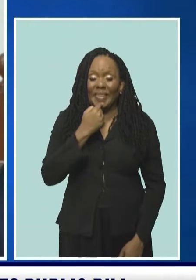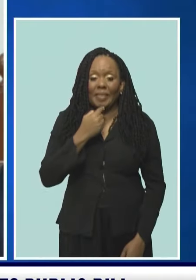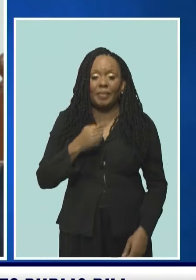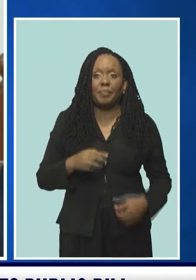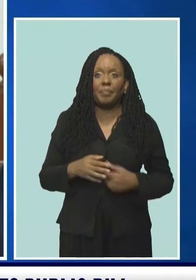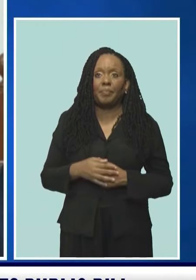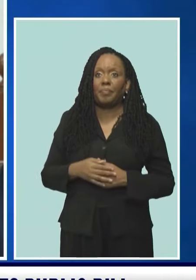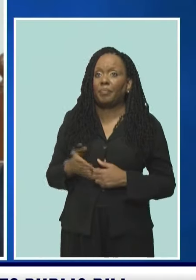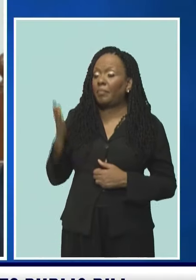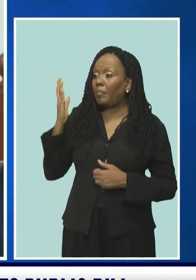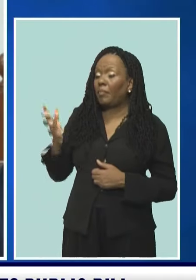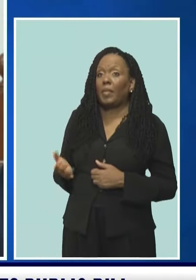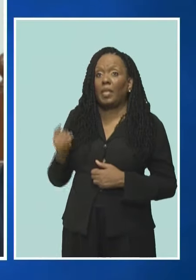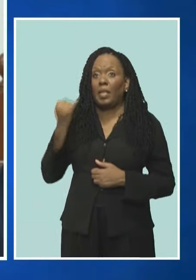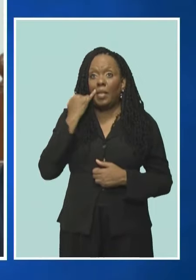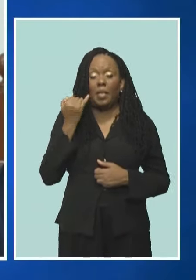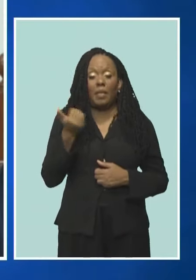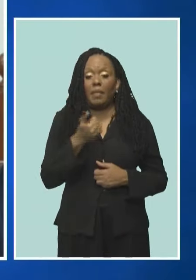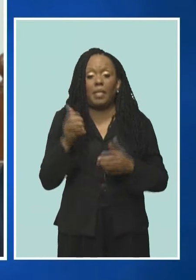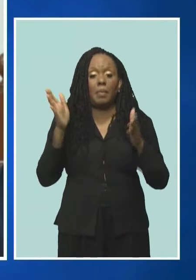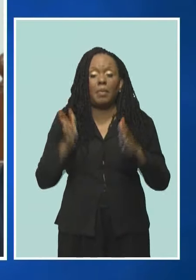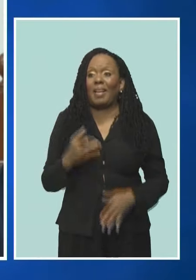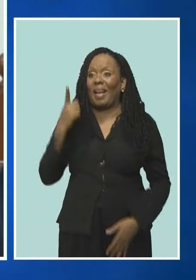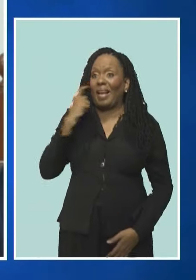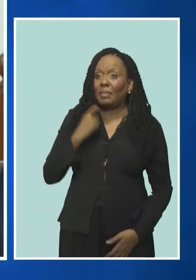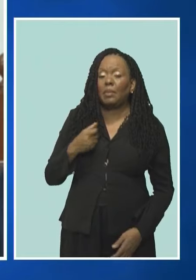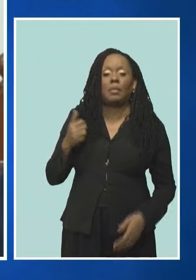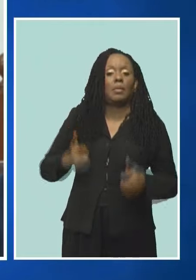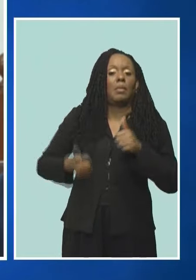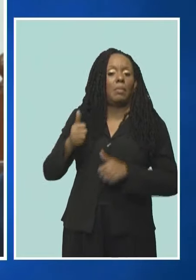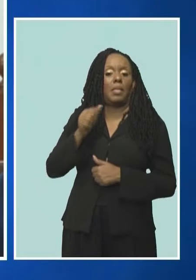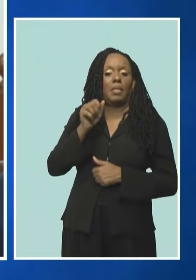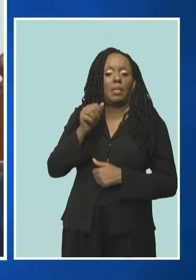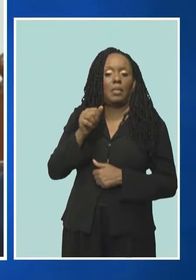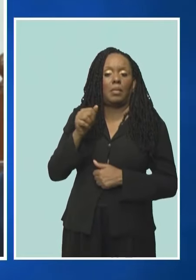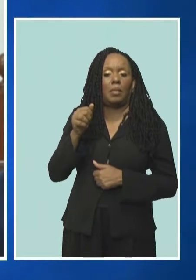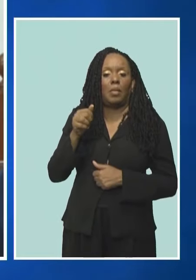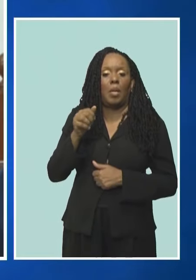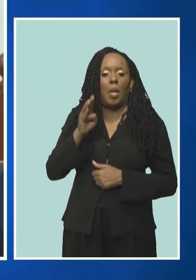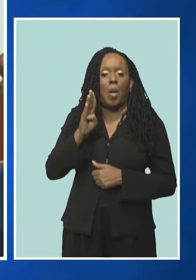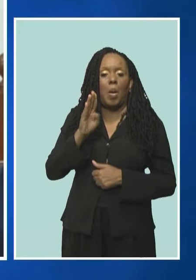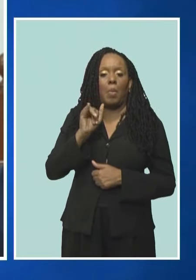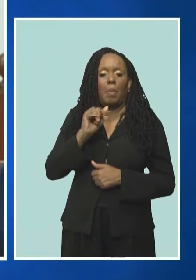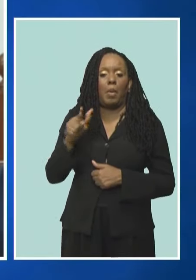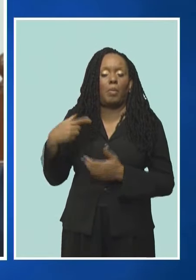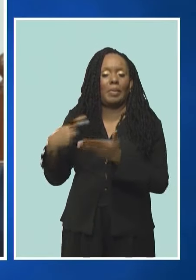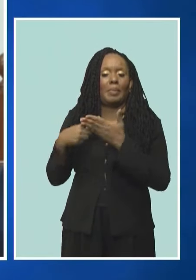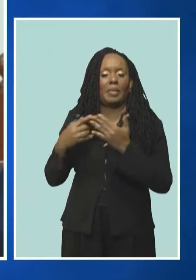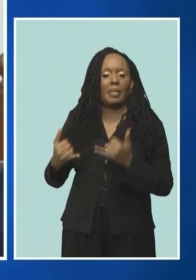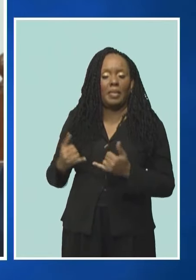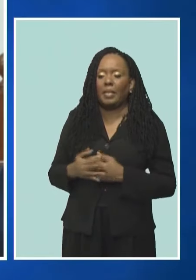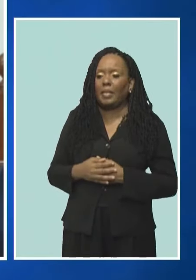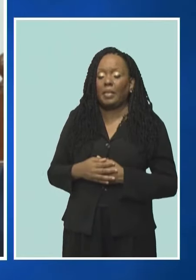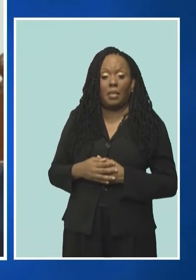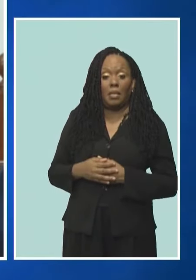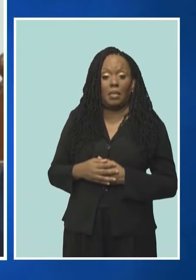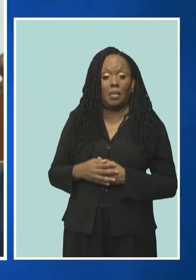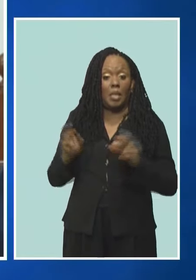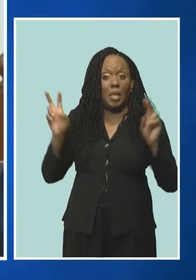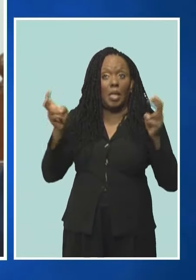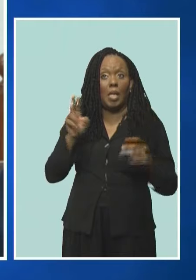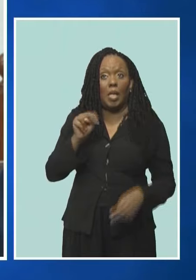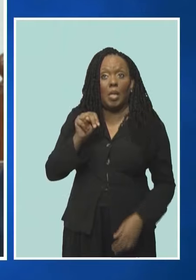had asked me which bills we are going to debate today, notaries would not be on the list, because it has drifted out